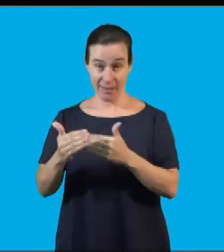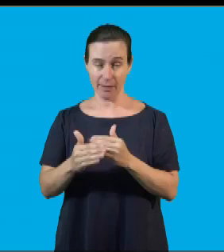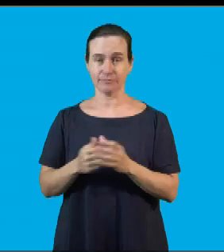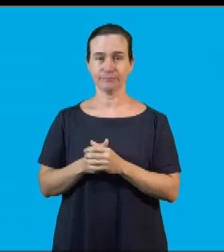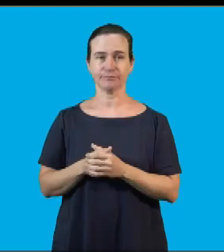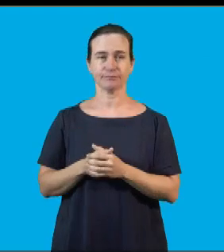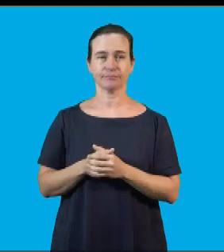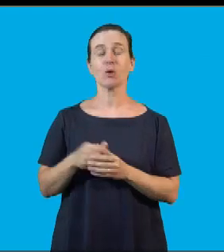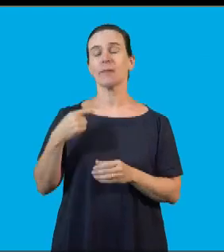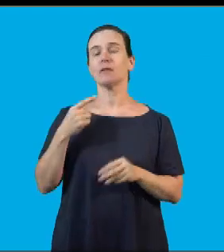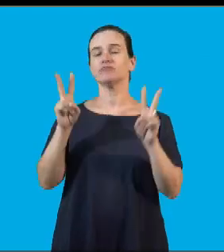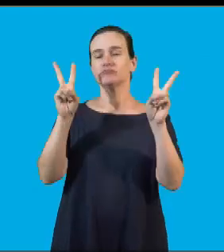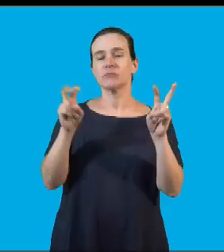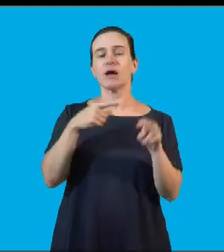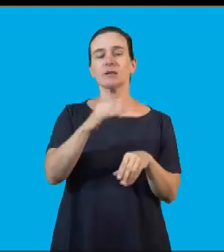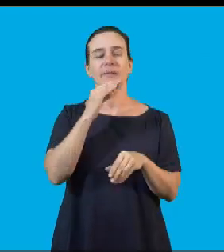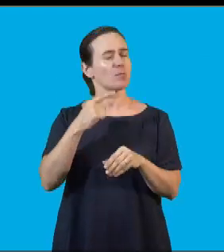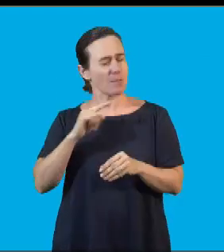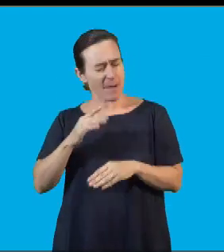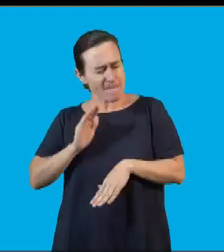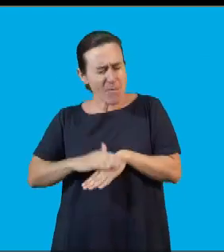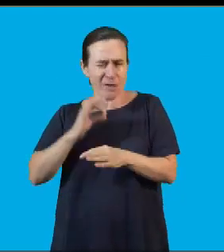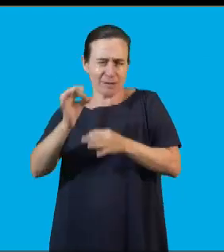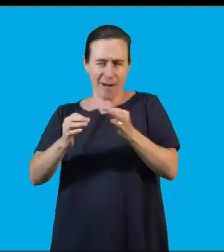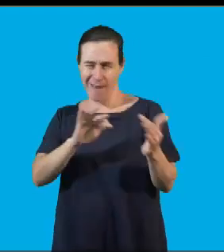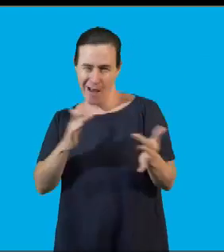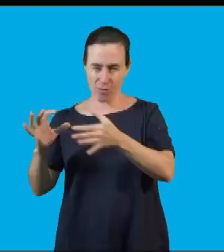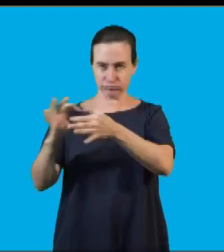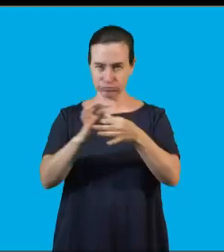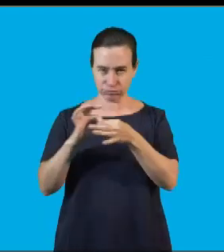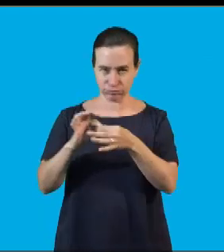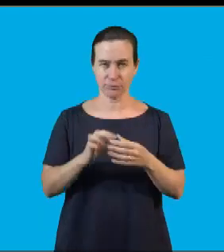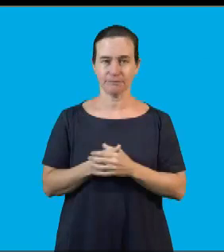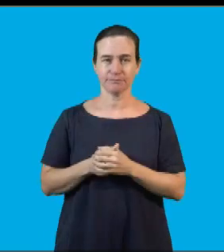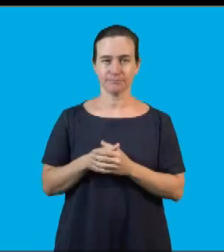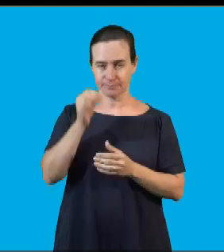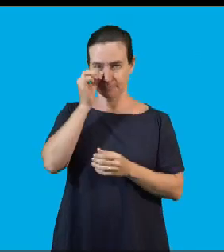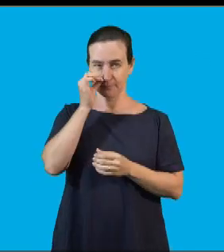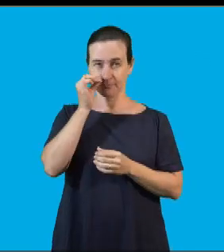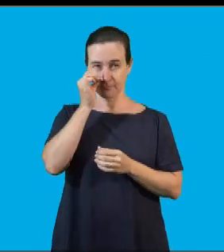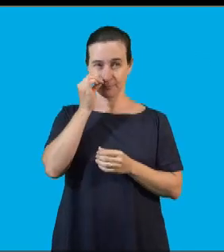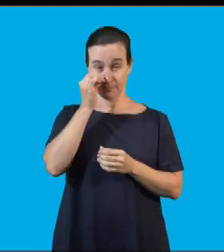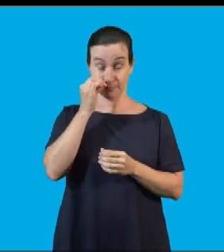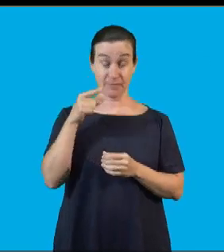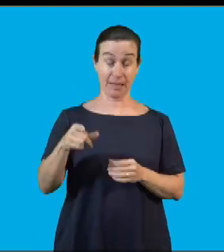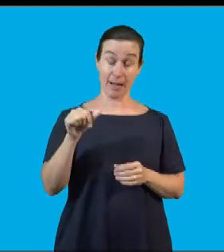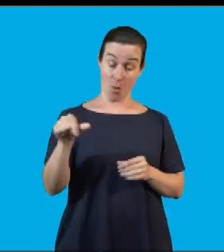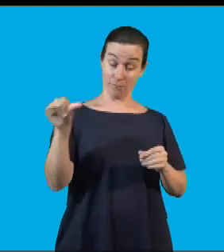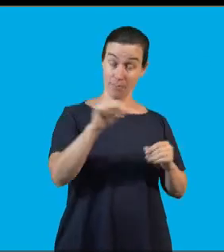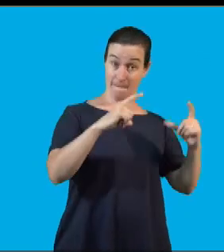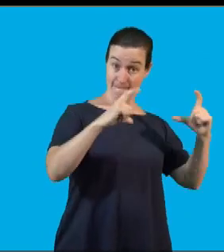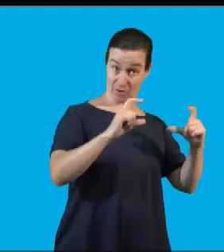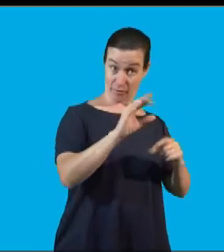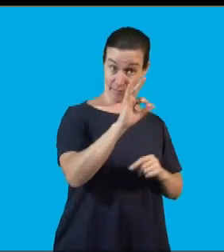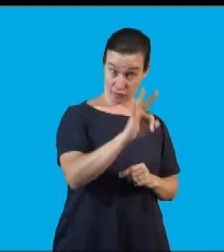healthcare. So it's not enough to just state the title, you must explain it and the possible functions. Then you'll see paragraph